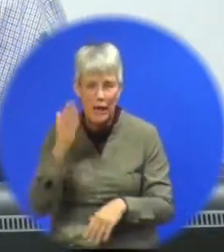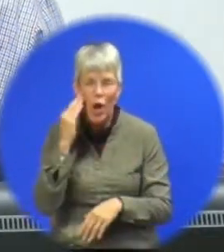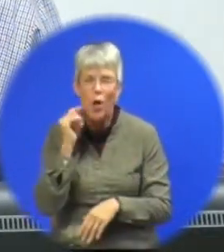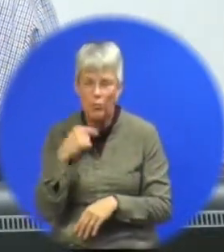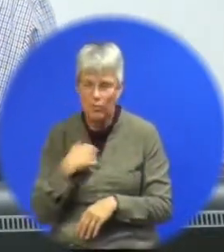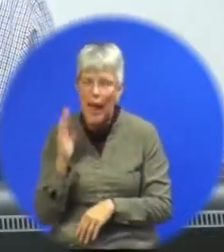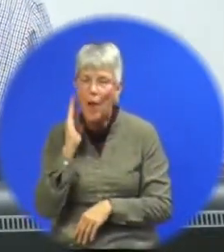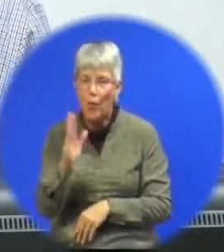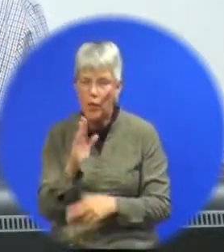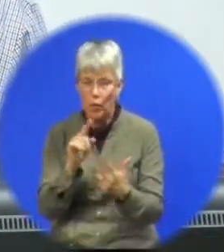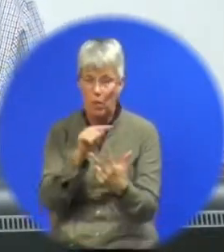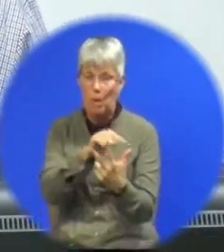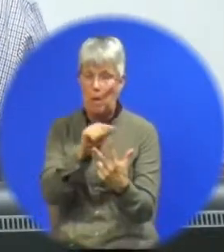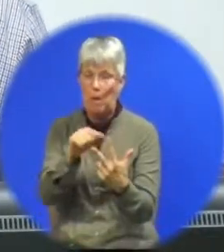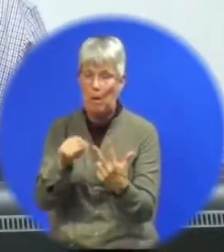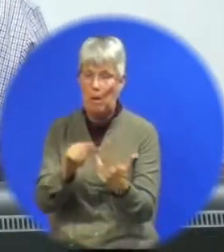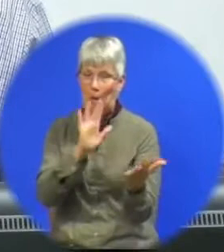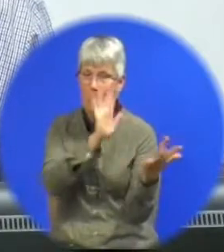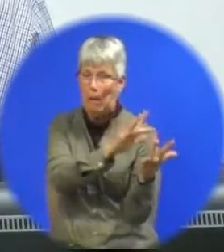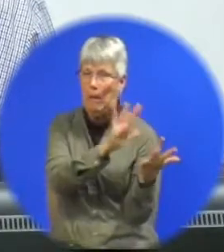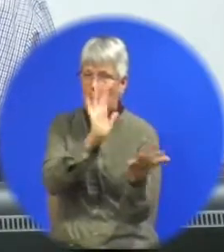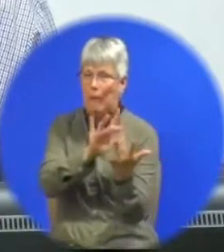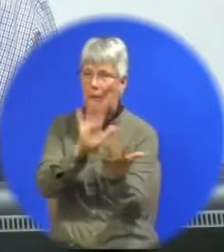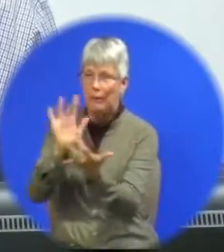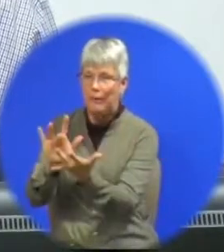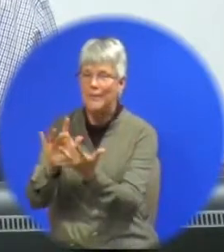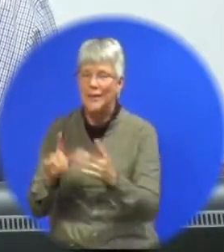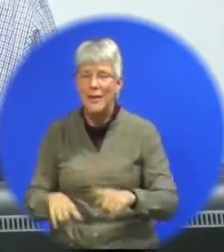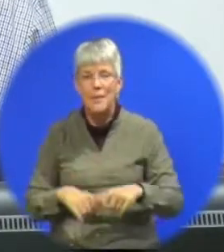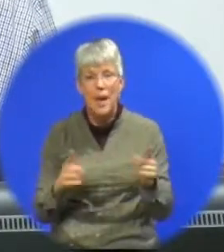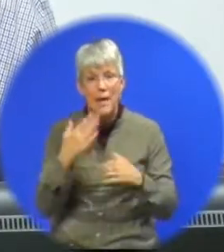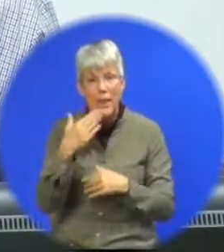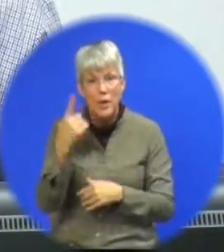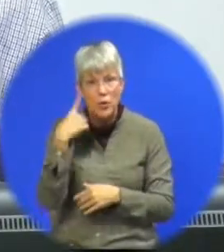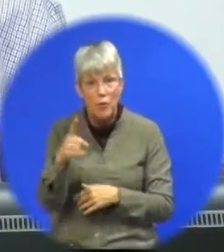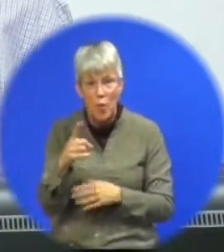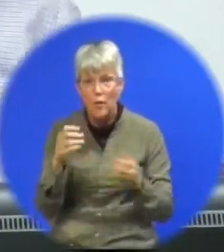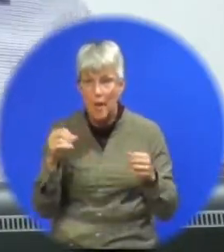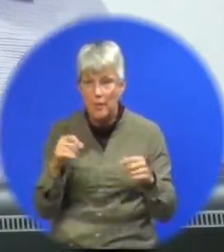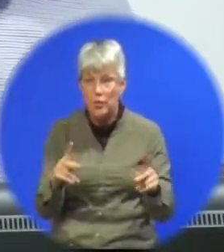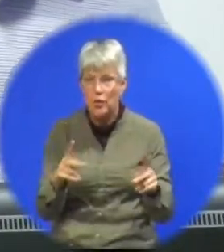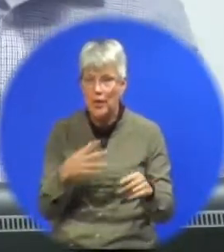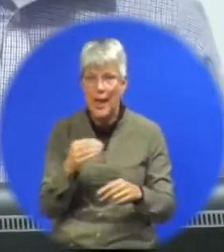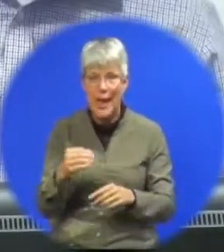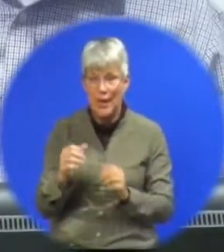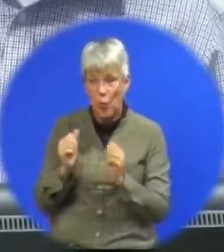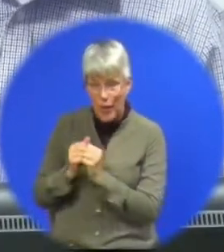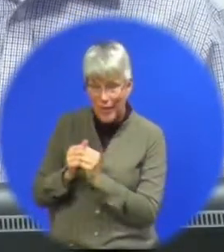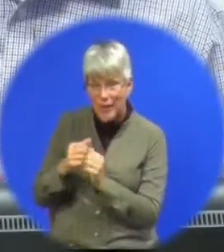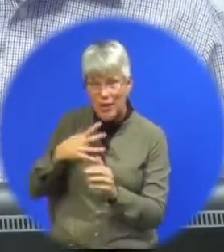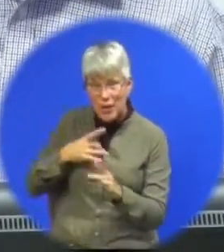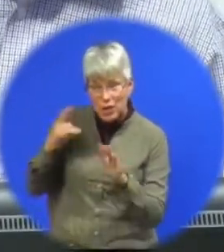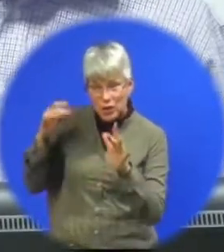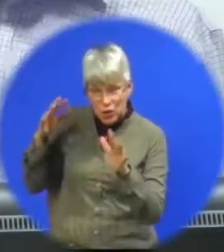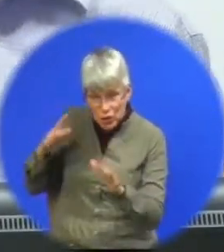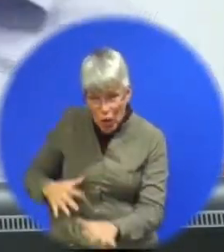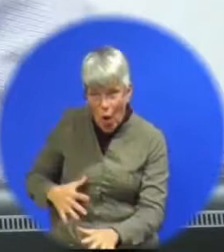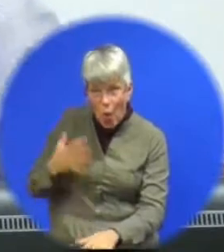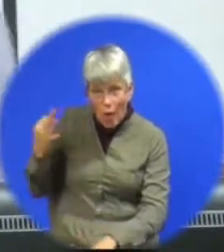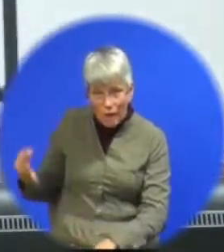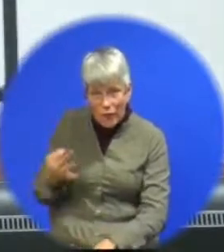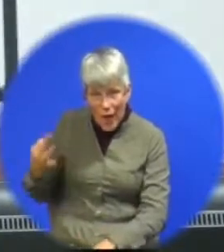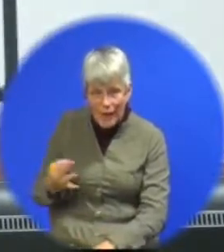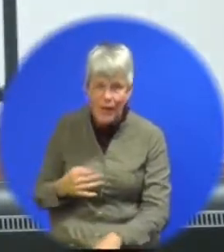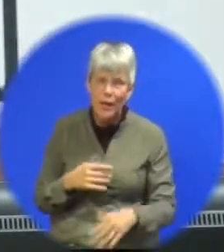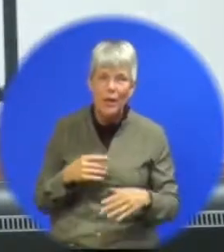thing. But yeah, again, just thank you for the opportunity. And as far as the snow goes, we're gonna hope for the best and plan for the worst.